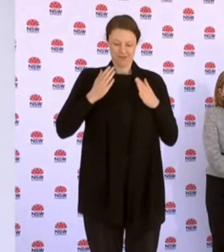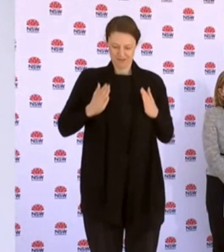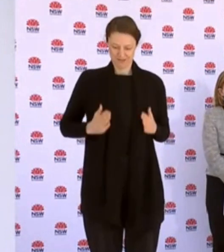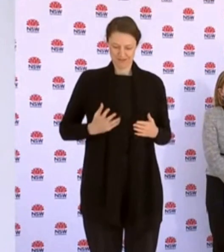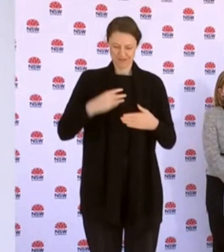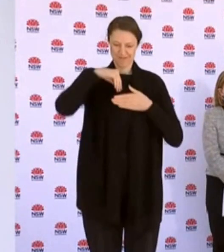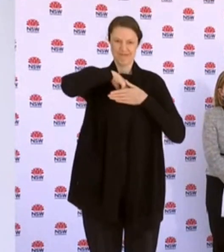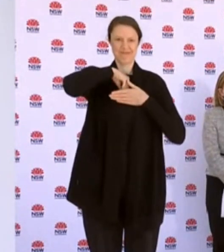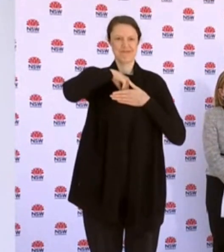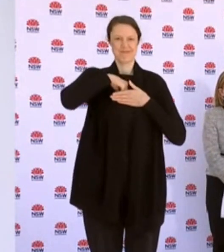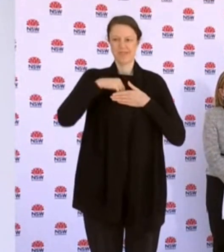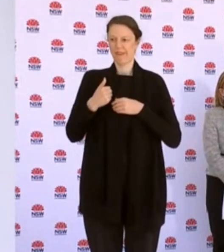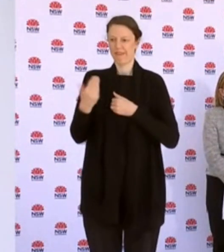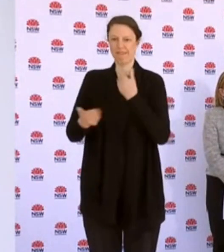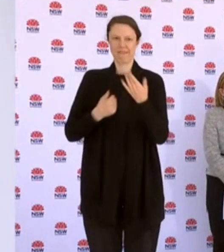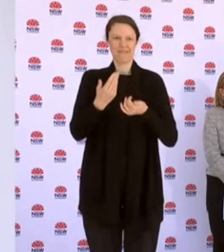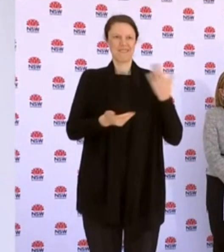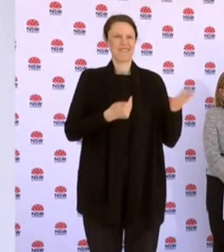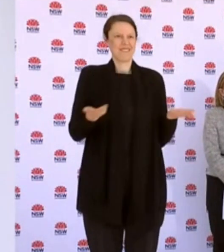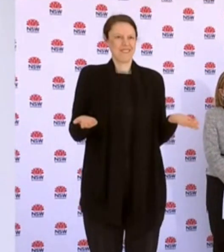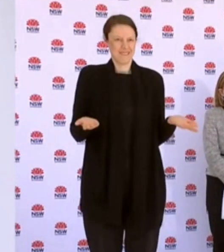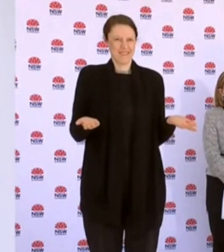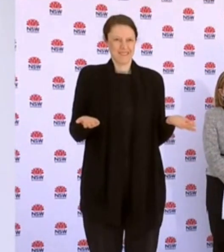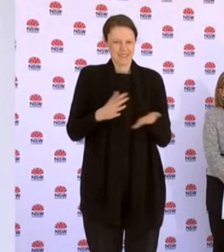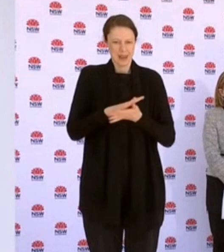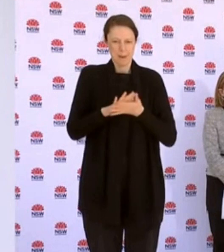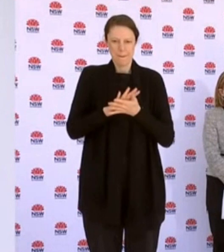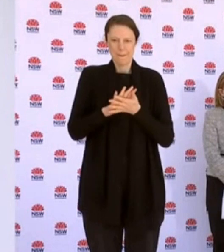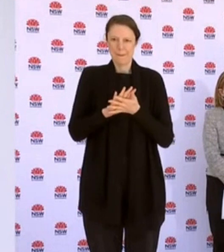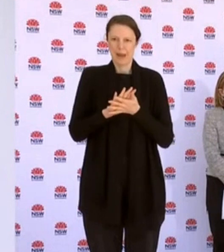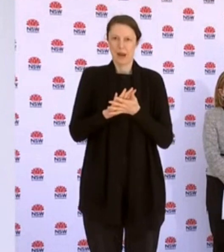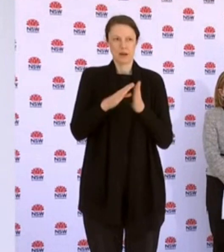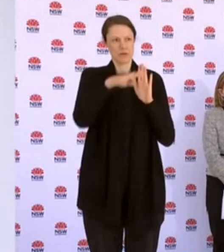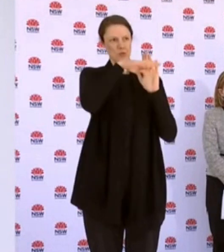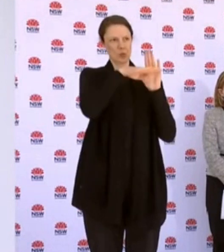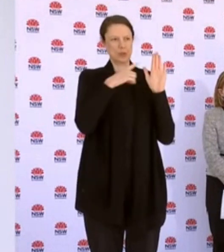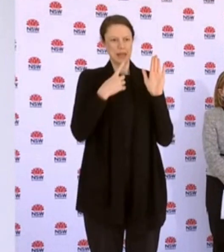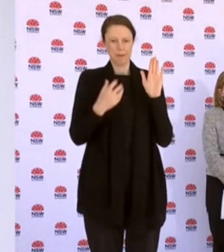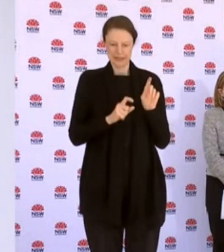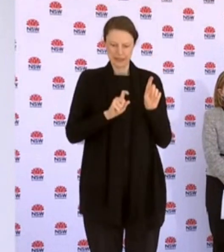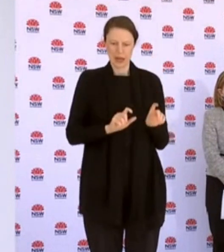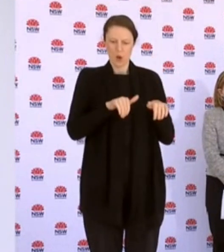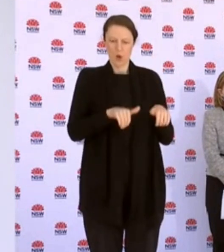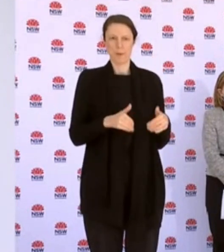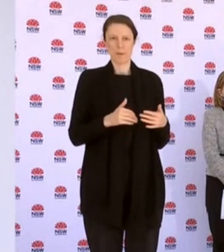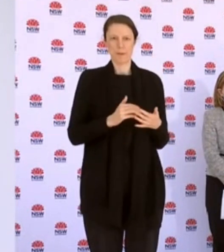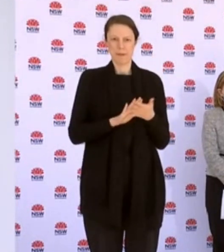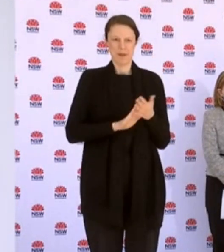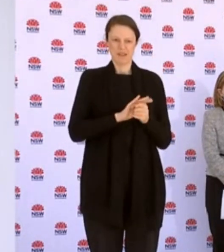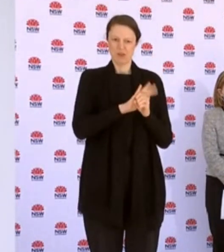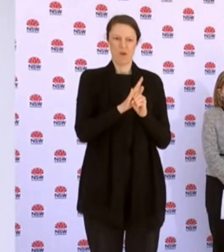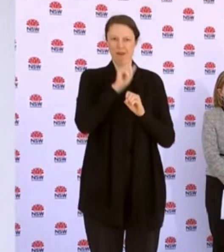the health orders direct us all to stay at home and only to leave in particular